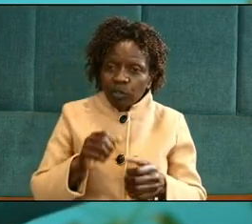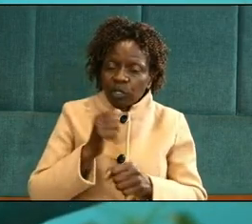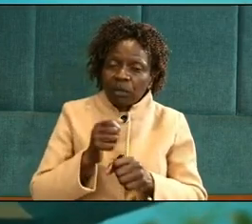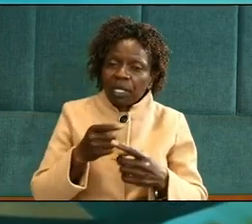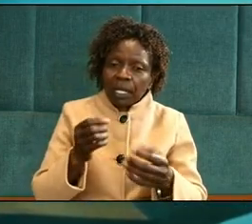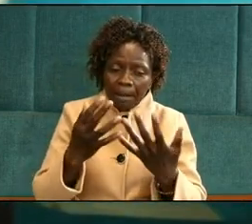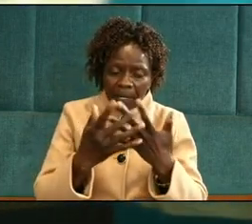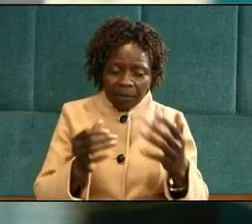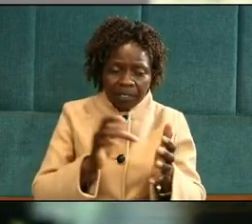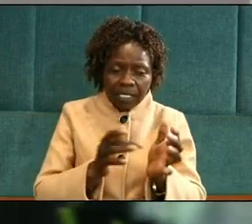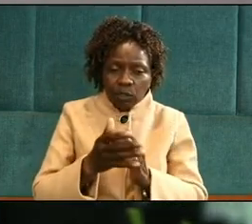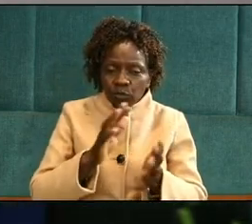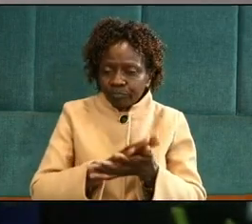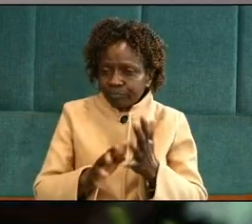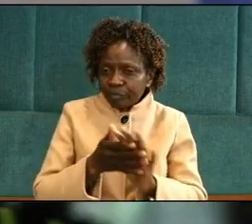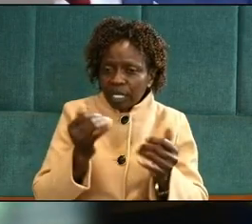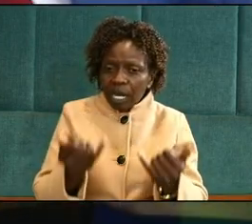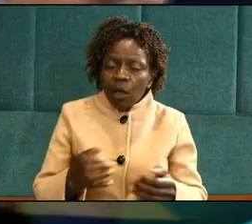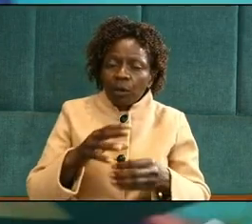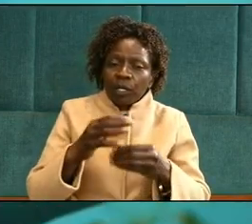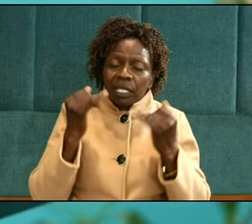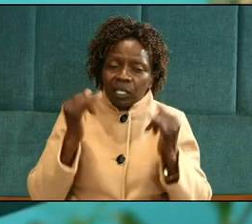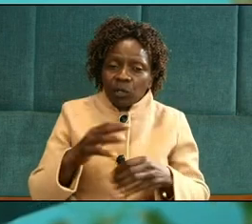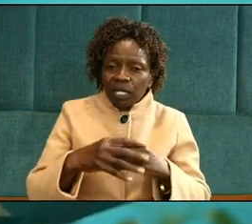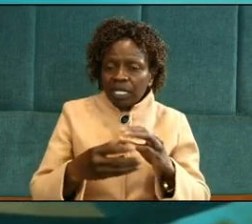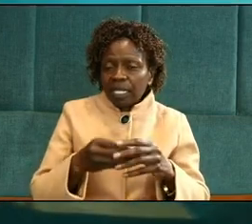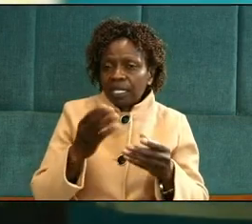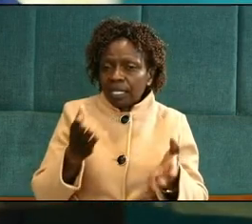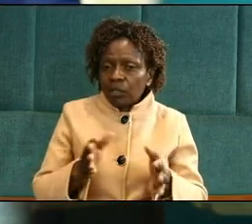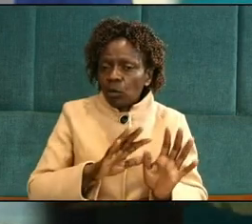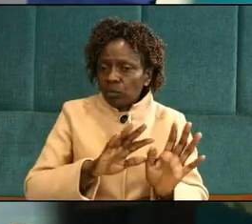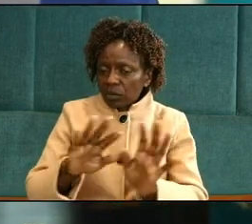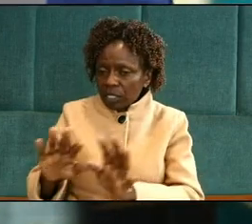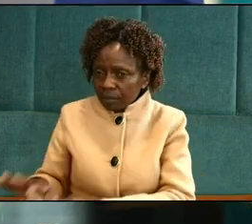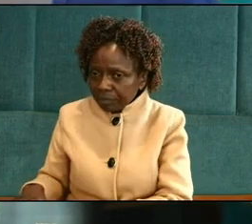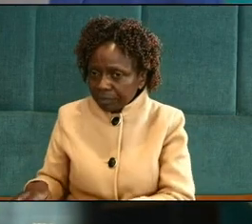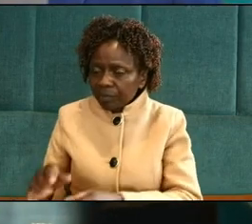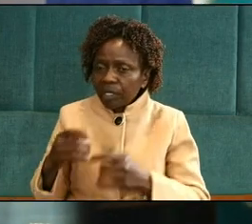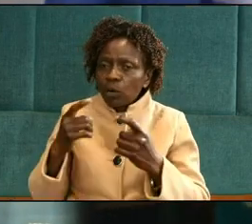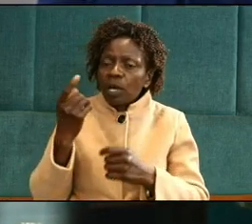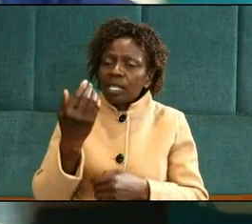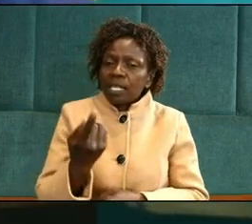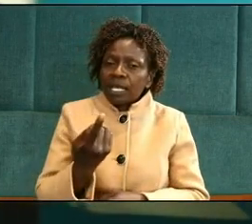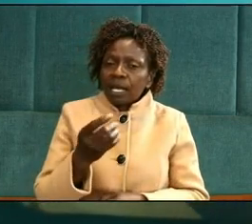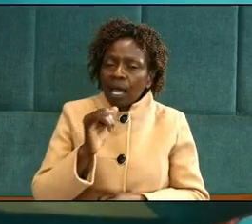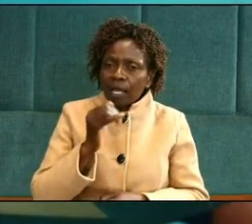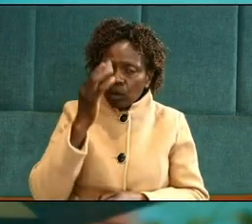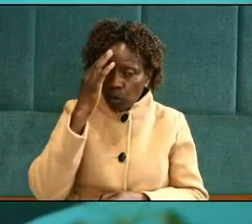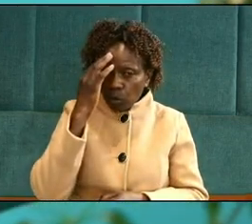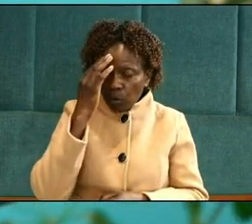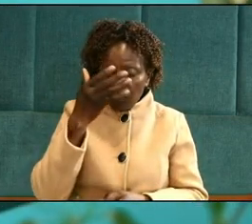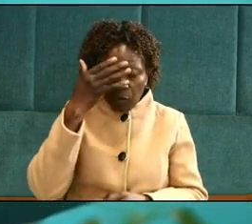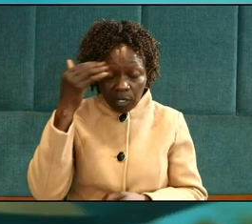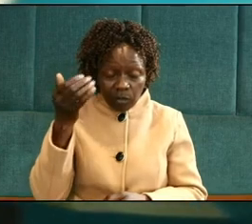washed me, and I am a new creation. All things are passed away. That is why Paul says, one thing I do, forgetting what is